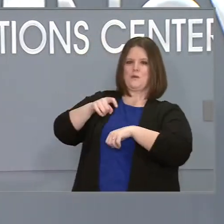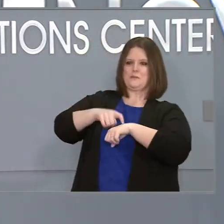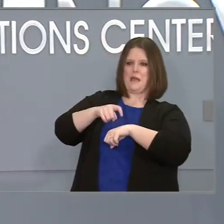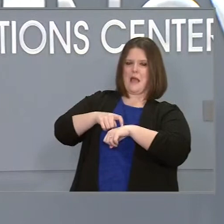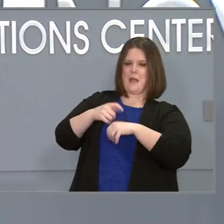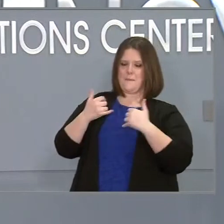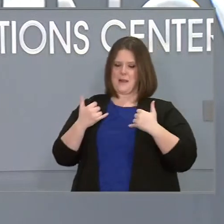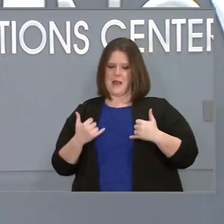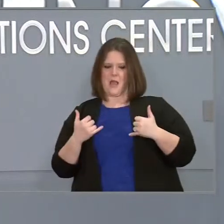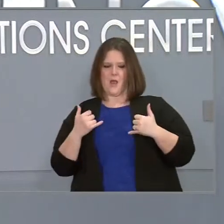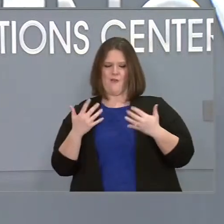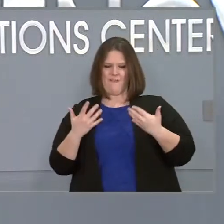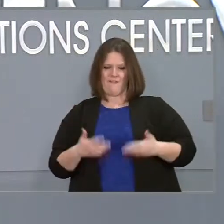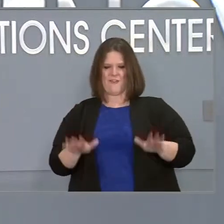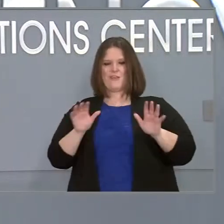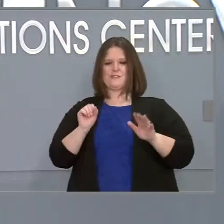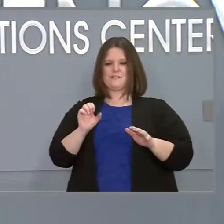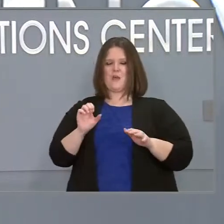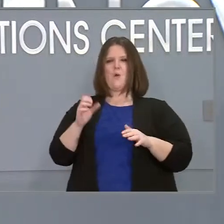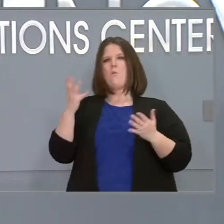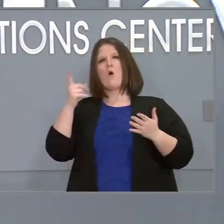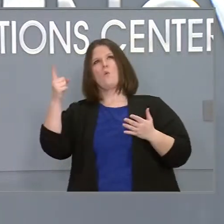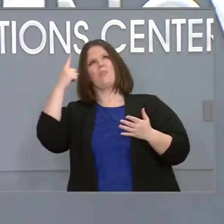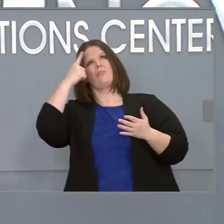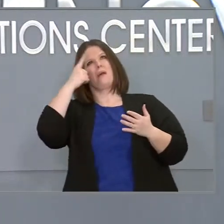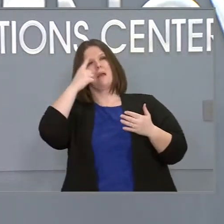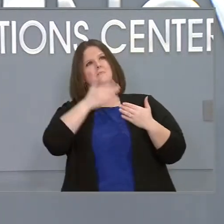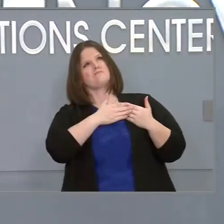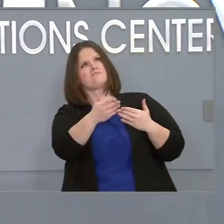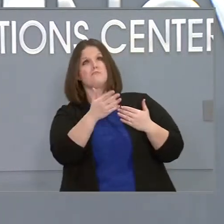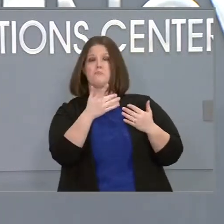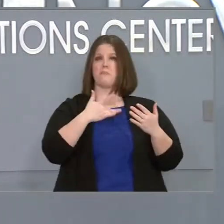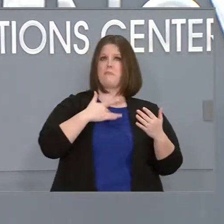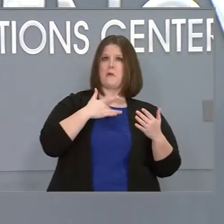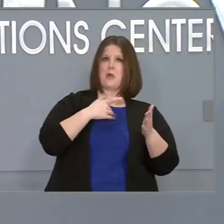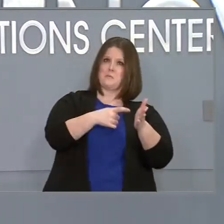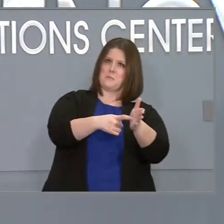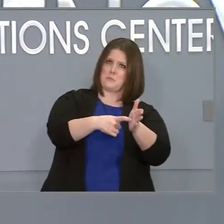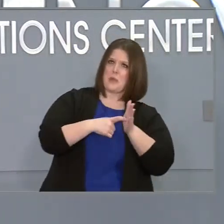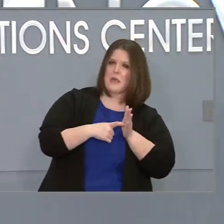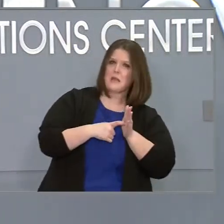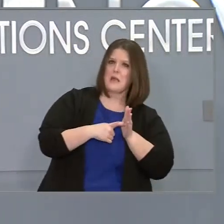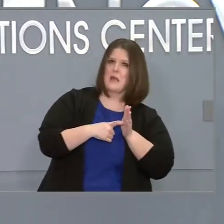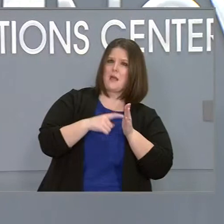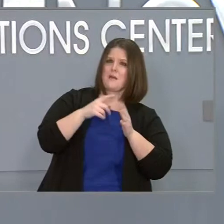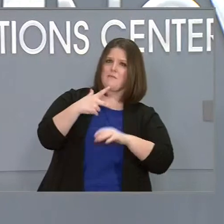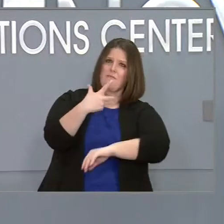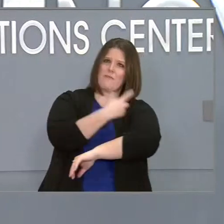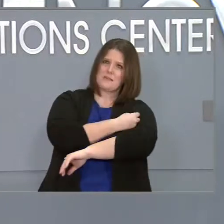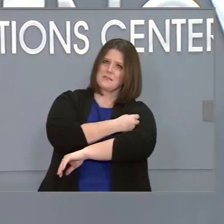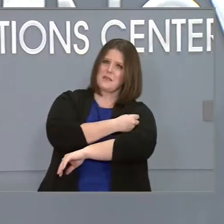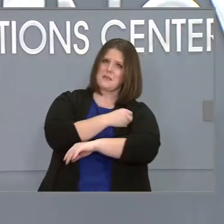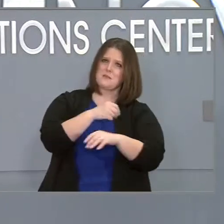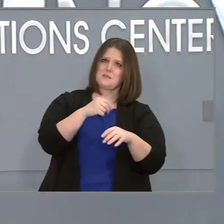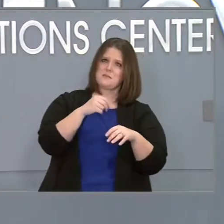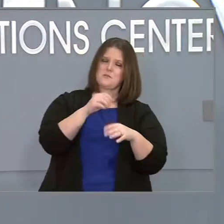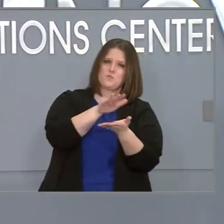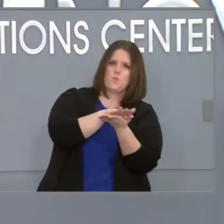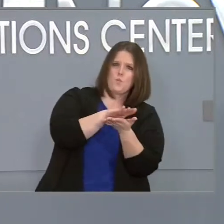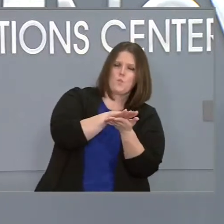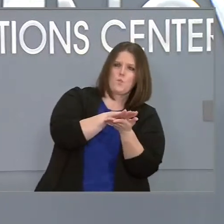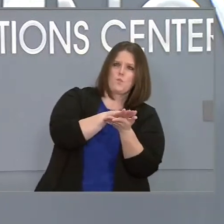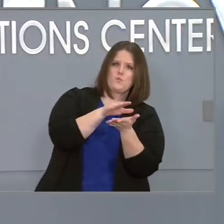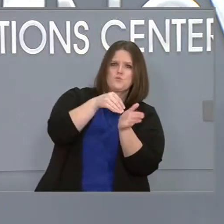the future about mandating vaccinations for students? Or I know that it's, there's different issues